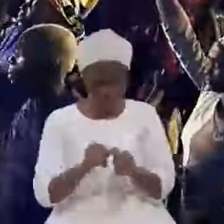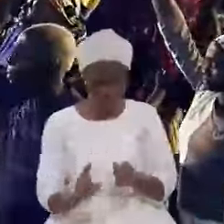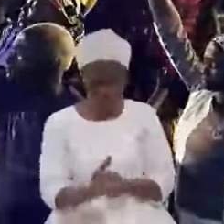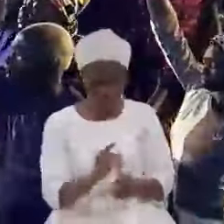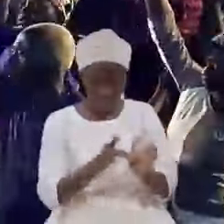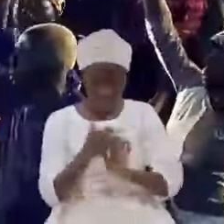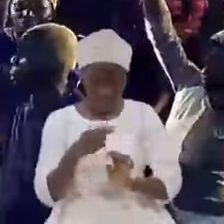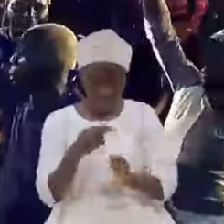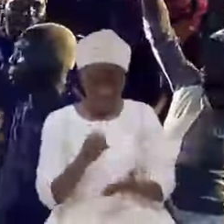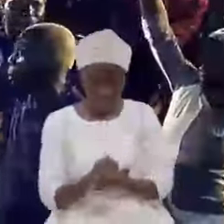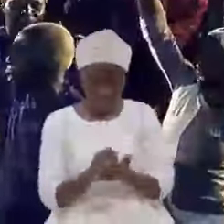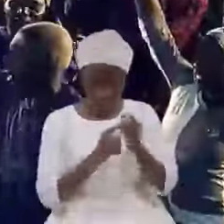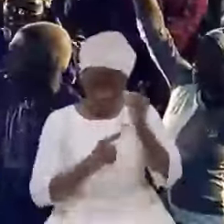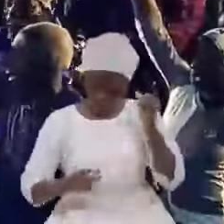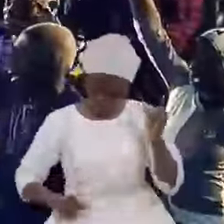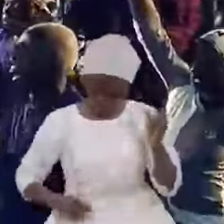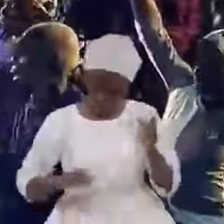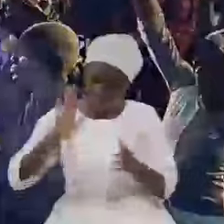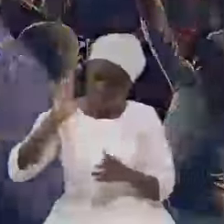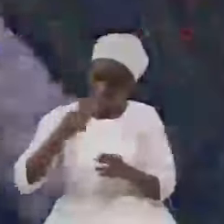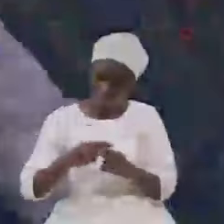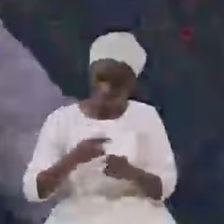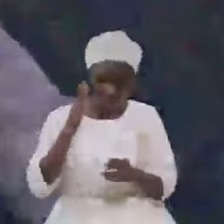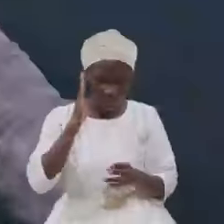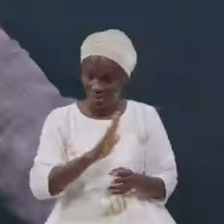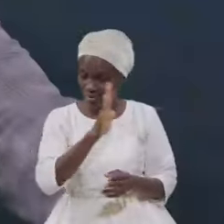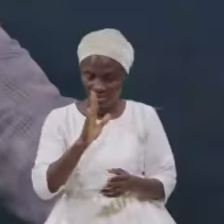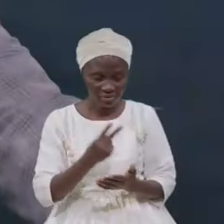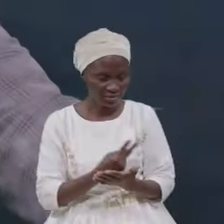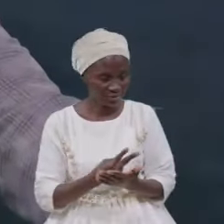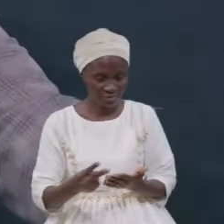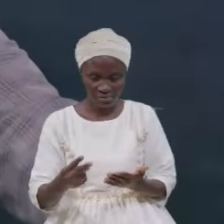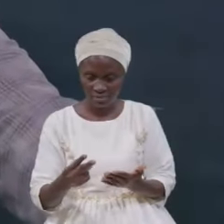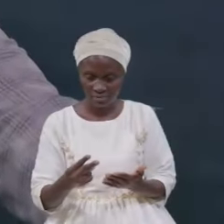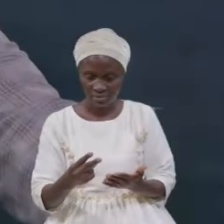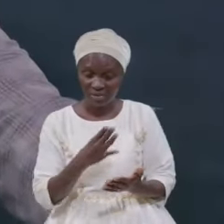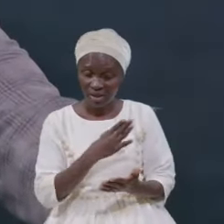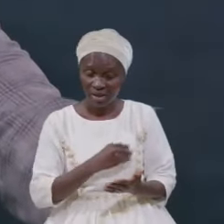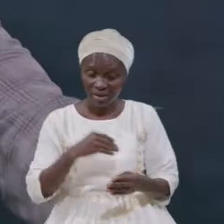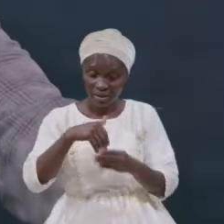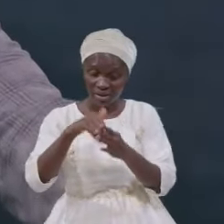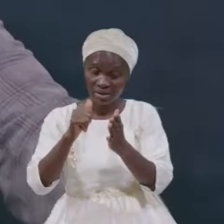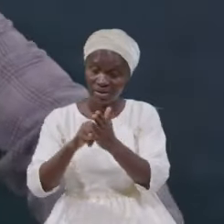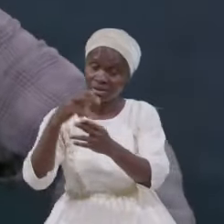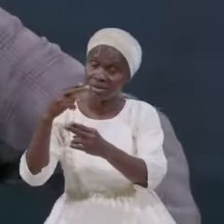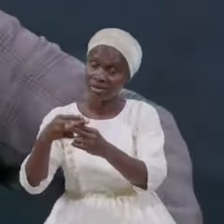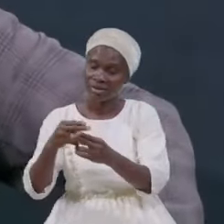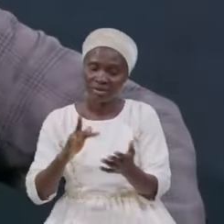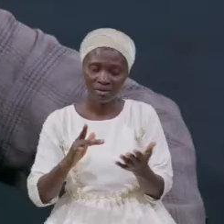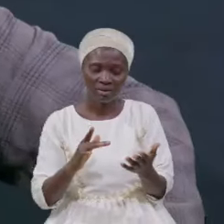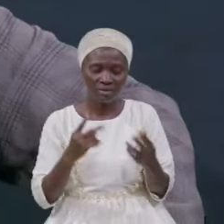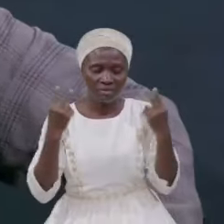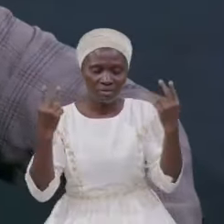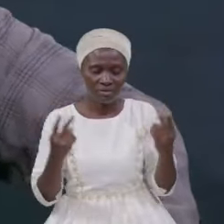name will never fail. And in that name, victorious name, triumphant name, healing